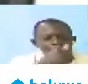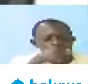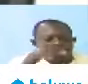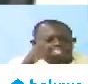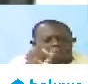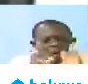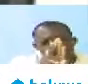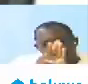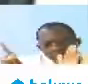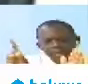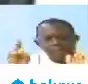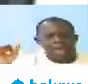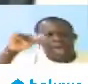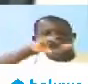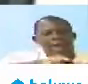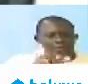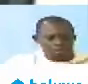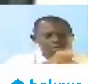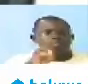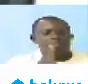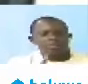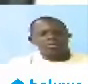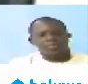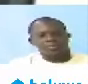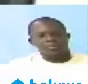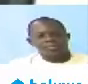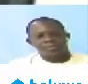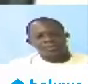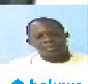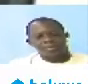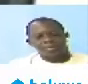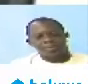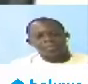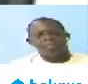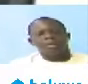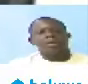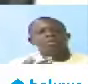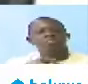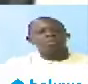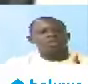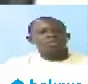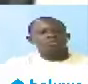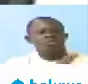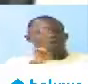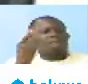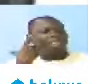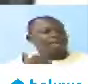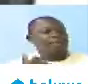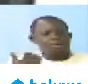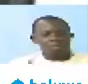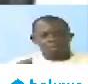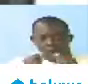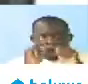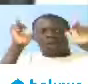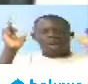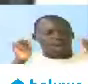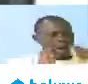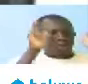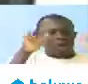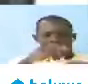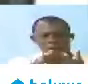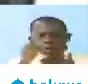airport. So was if I like a land because we have more by local color. They don't like people to be aware of